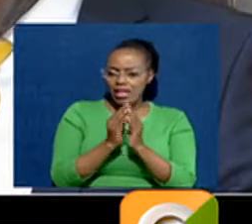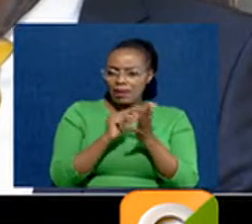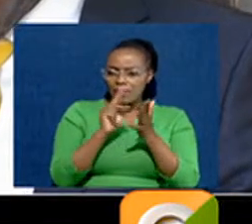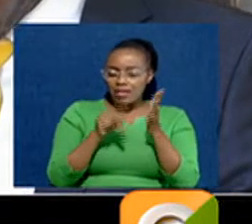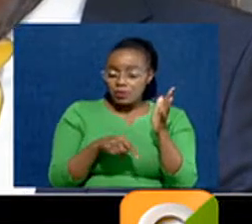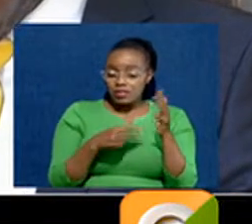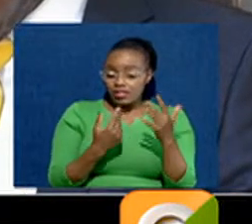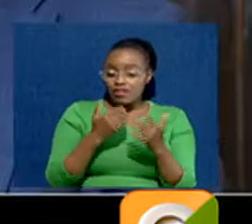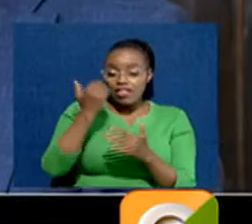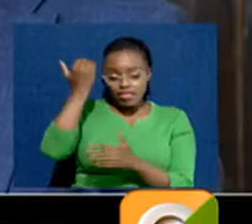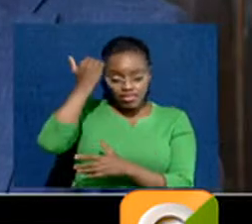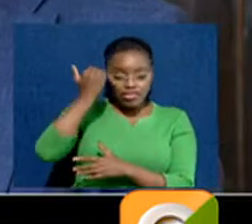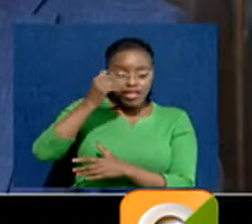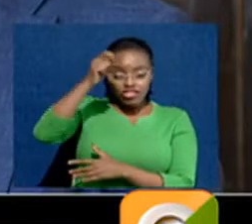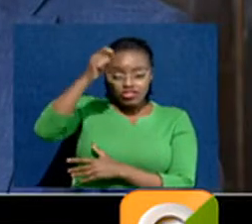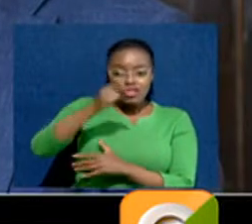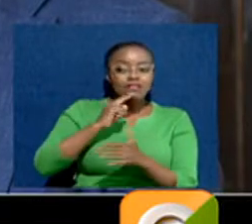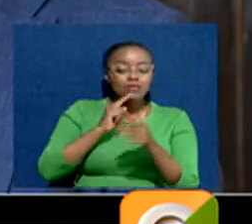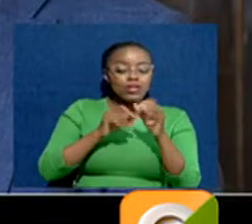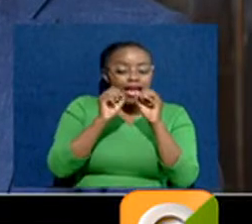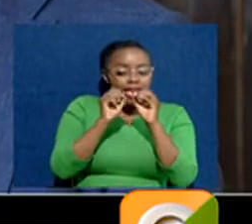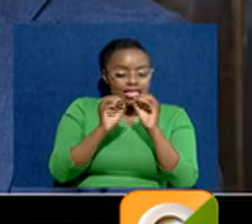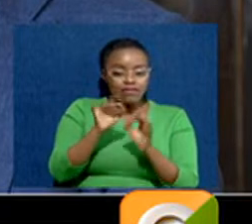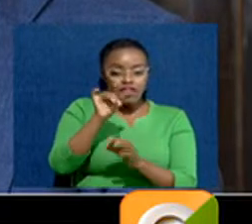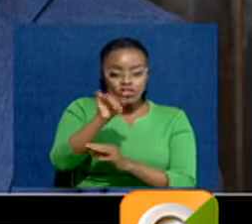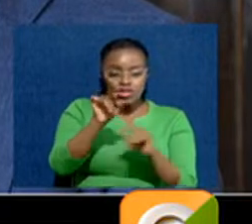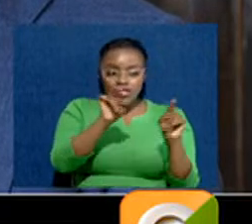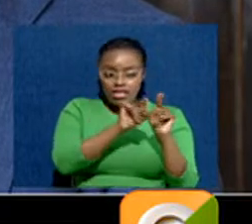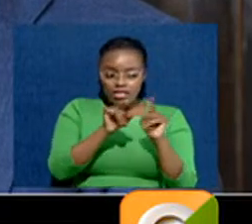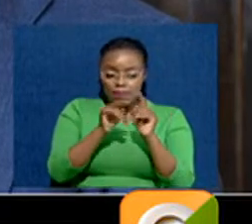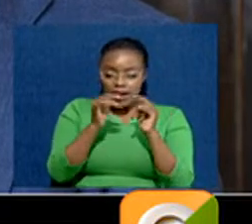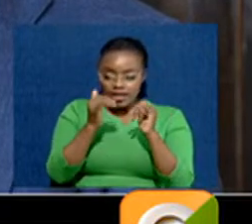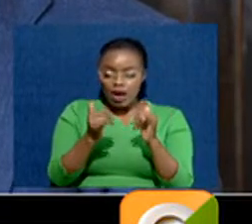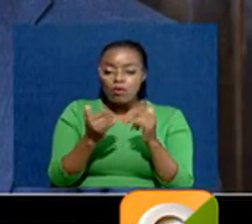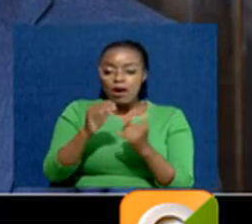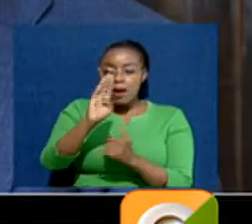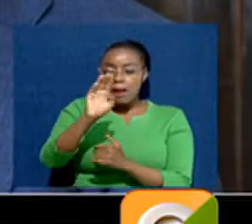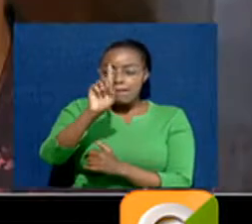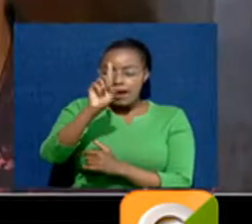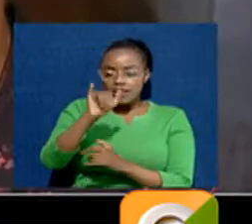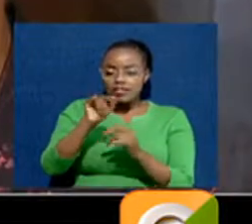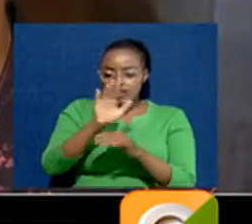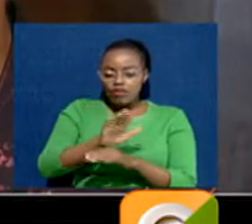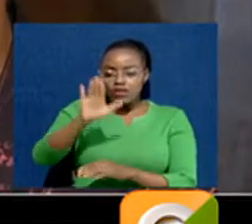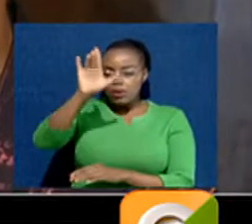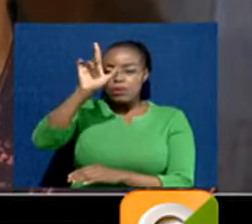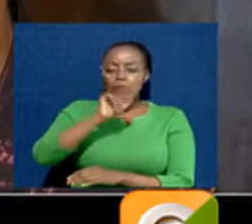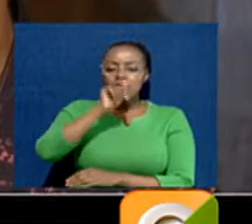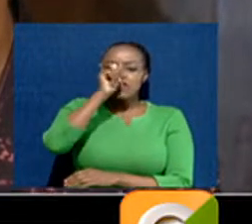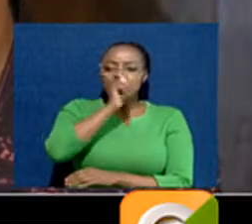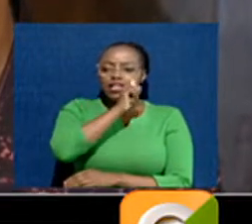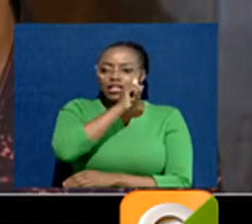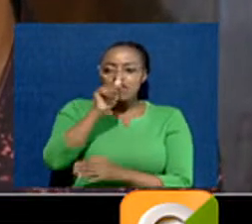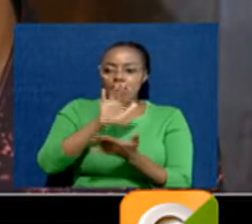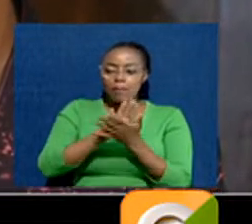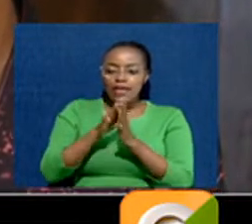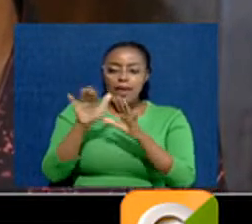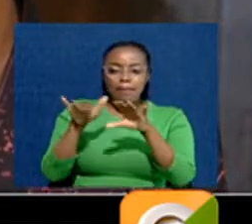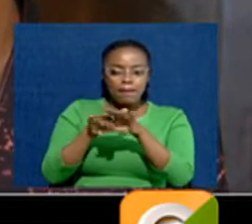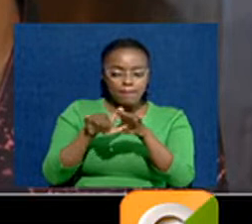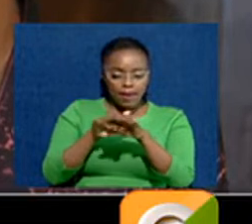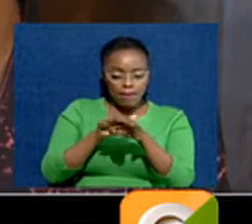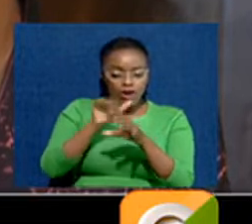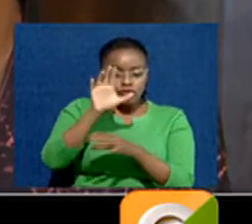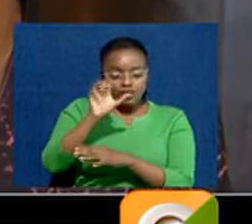the judge said that as long as, and now the fact that General Badi had taken the oath of secrecy, he became a member of